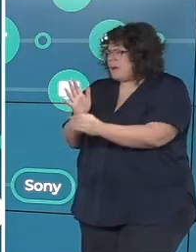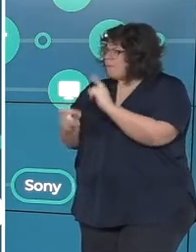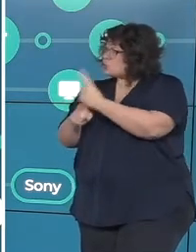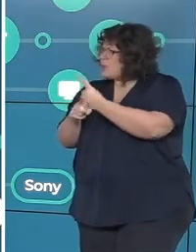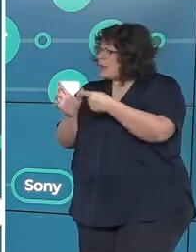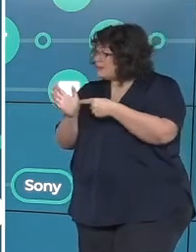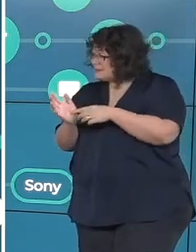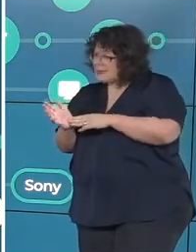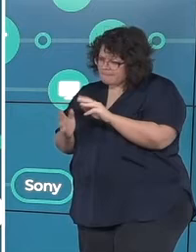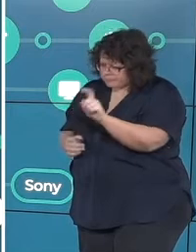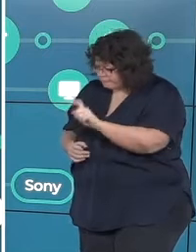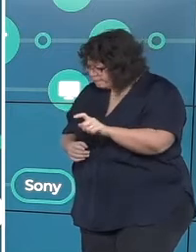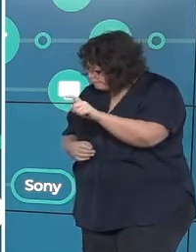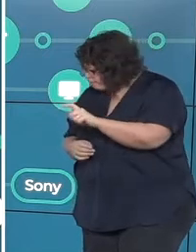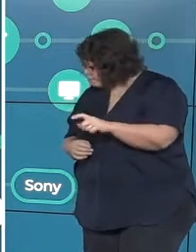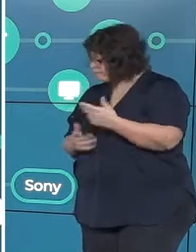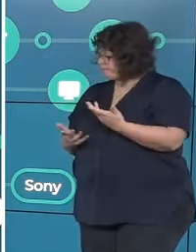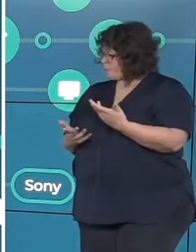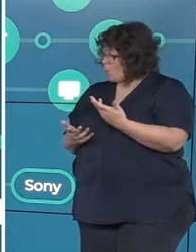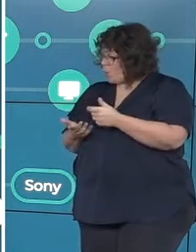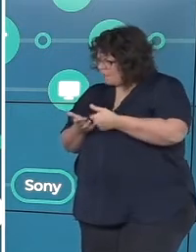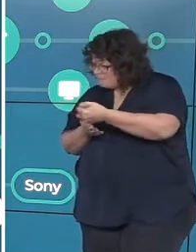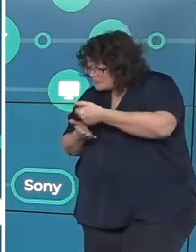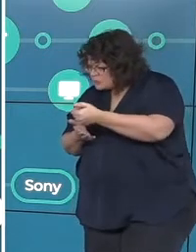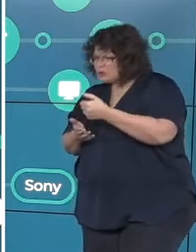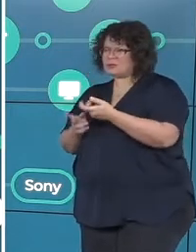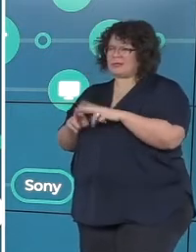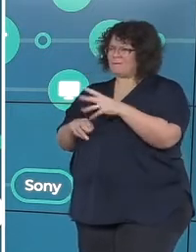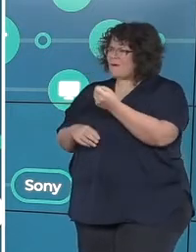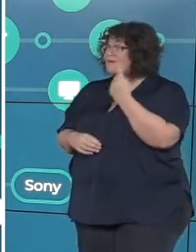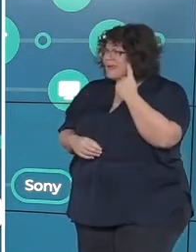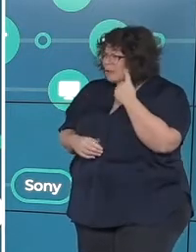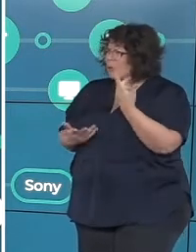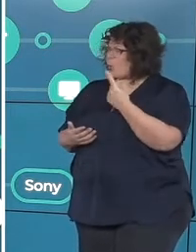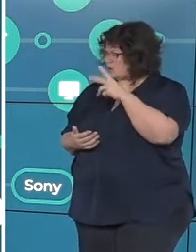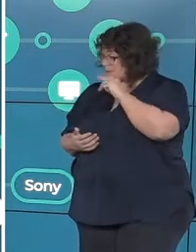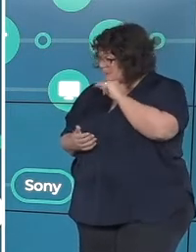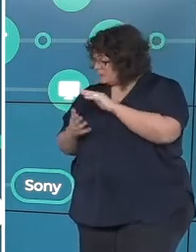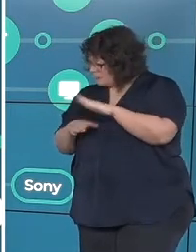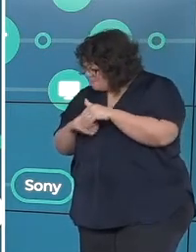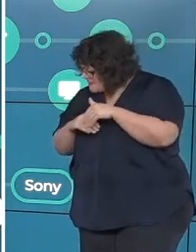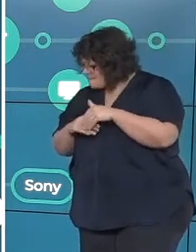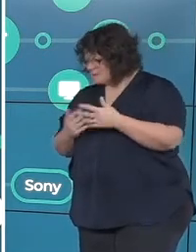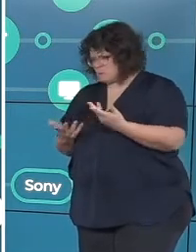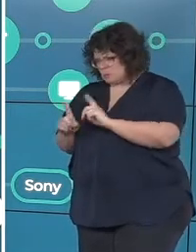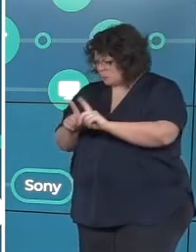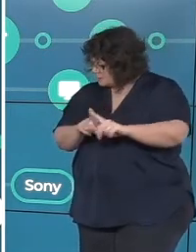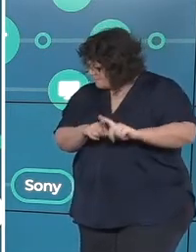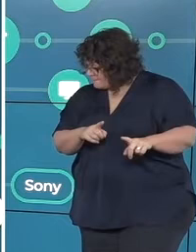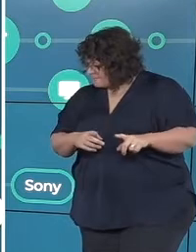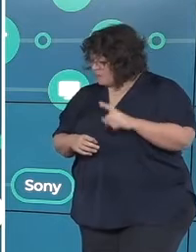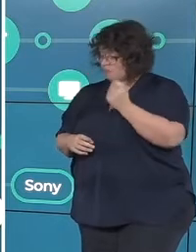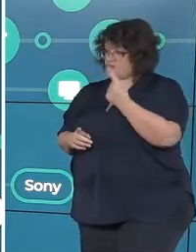that we value them, they share those values, they join, and that disabled talent is like rocket fuel to move our